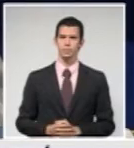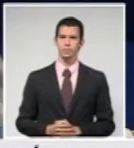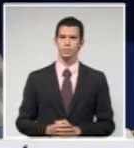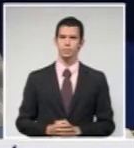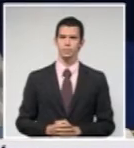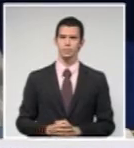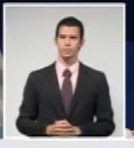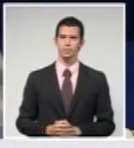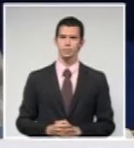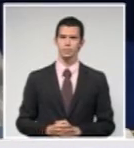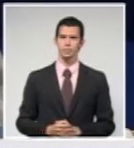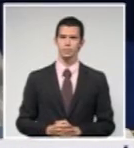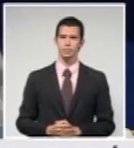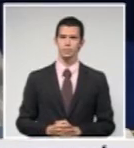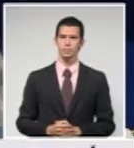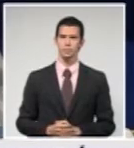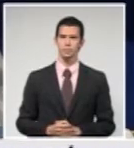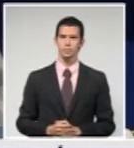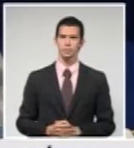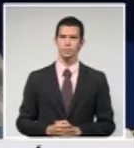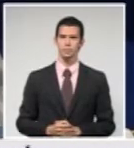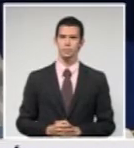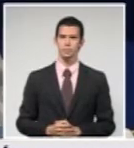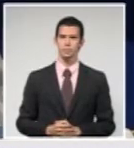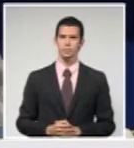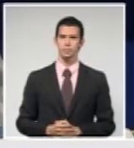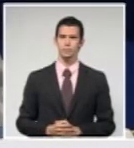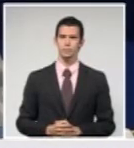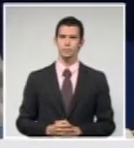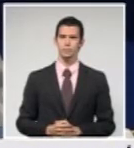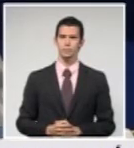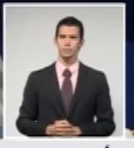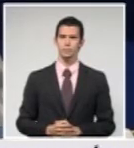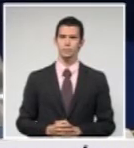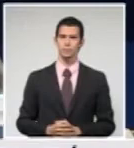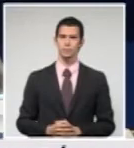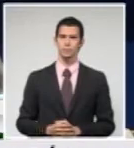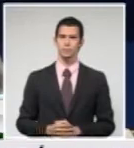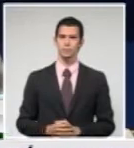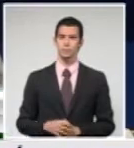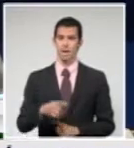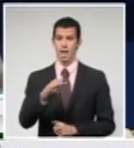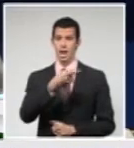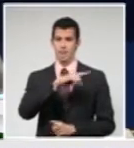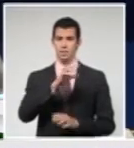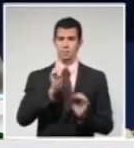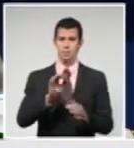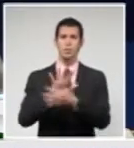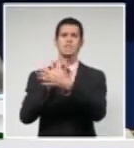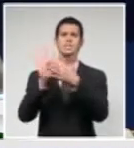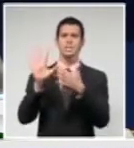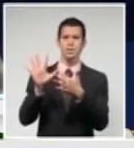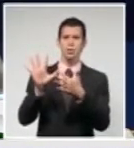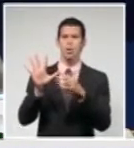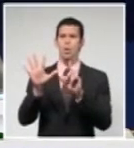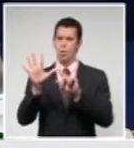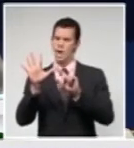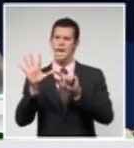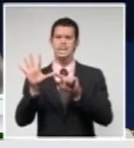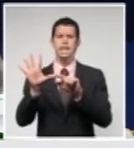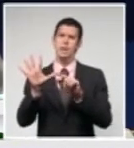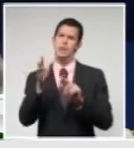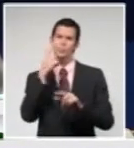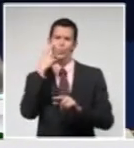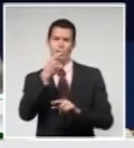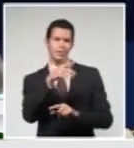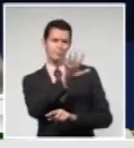to 68.6% of cases diagnosed over the last 15 days. By